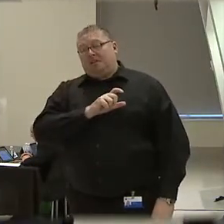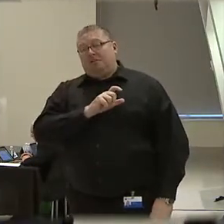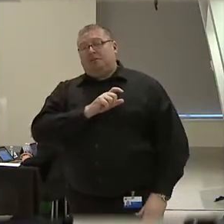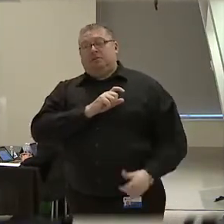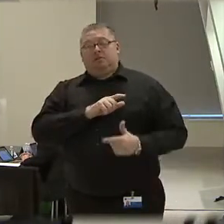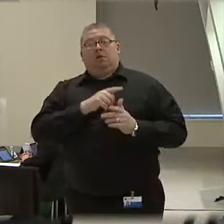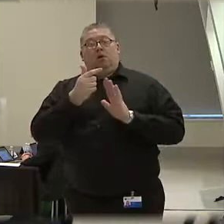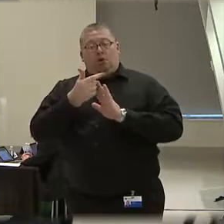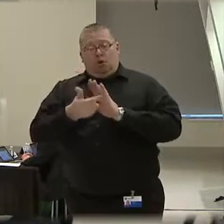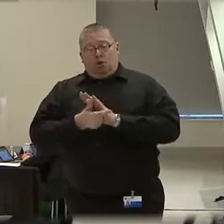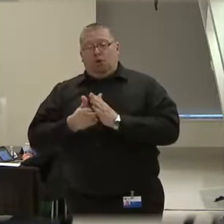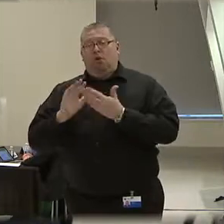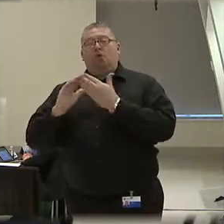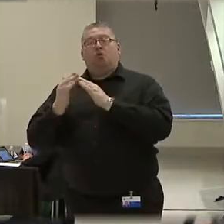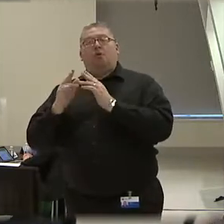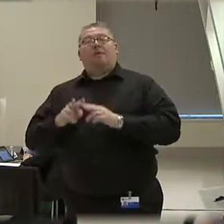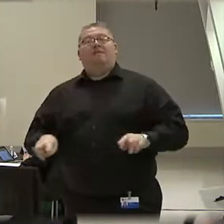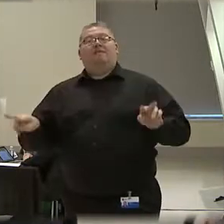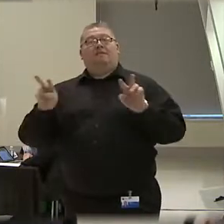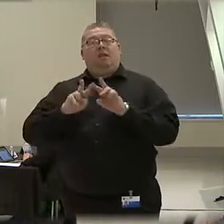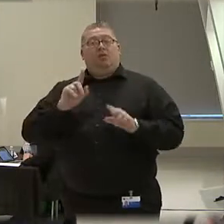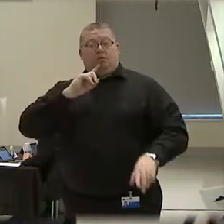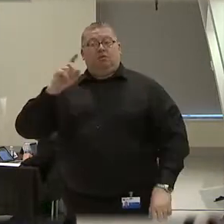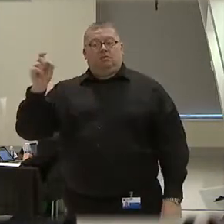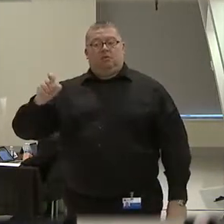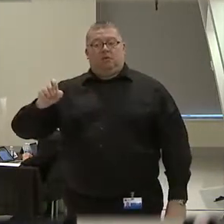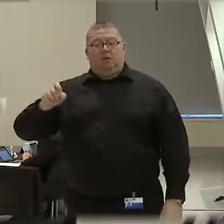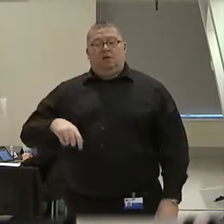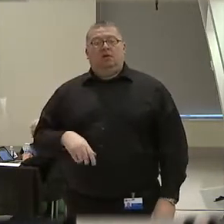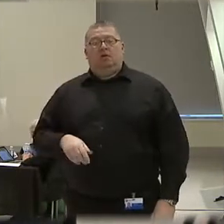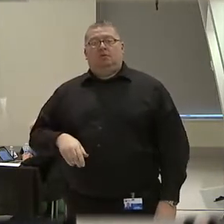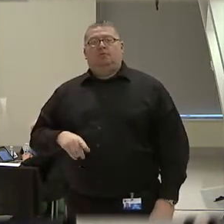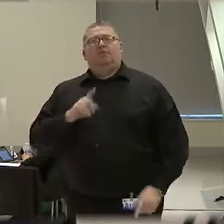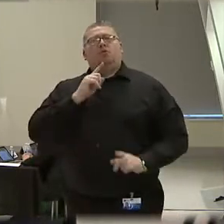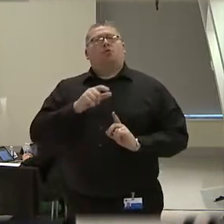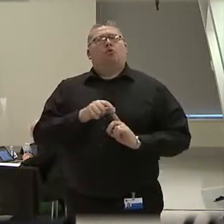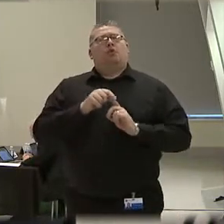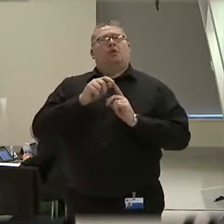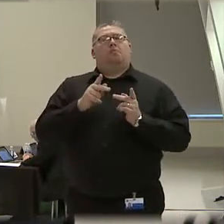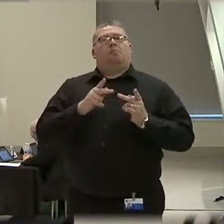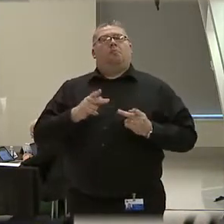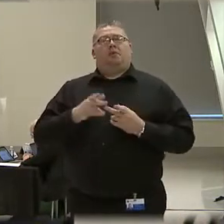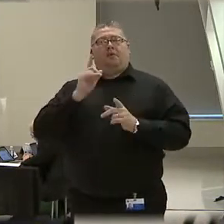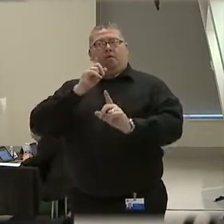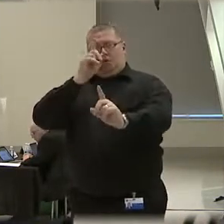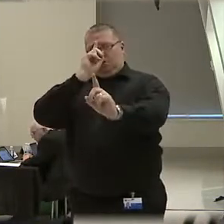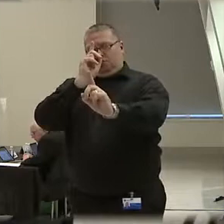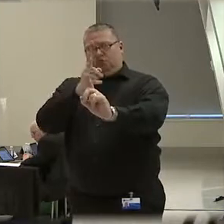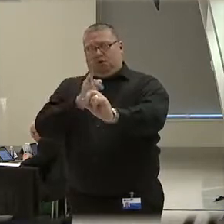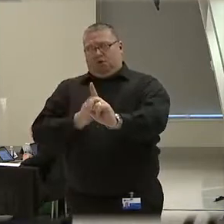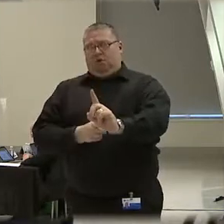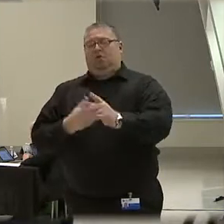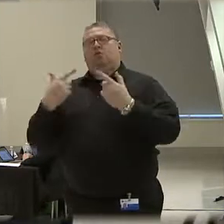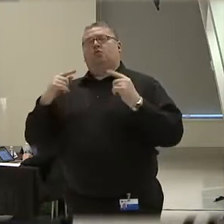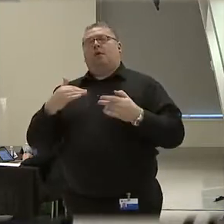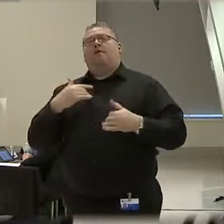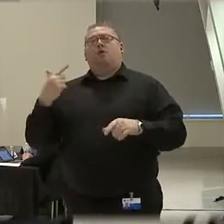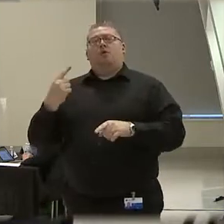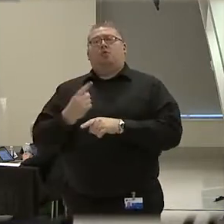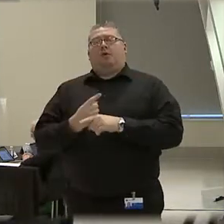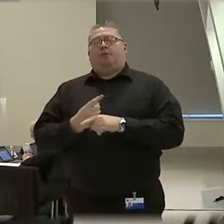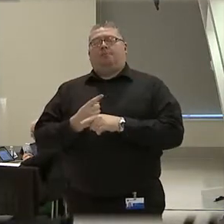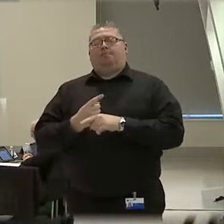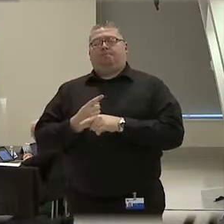law, and of the community's values and needs. They are uniquely positioned for objectiveness and strive to achieve the right balance